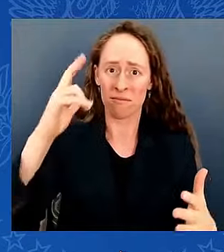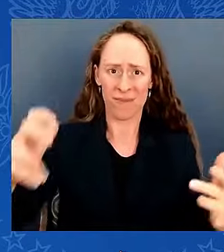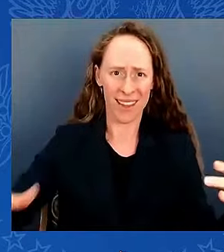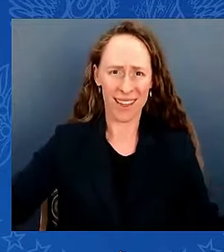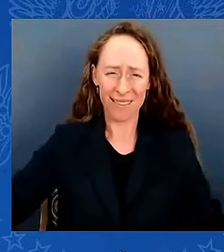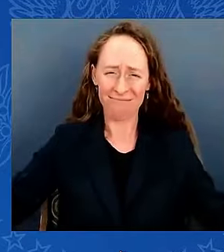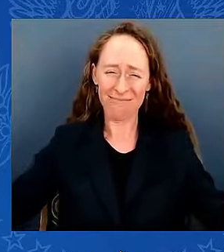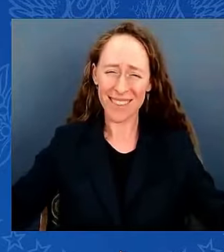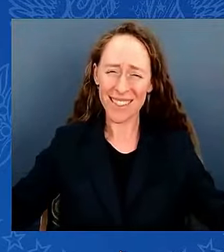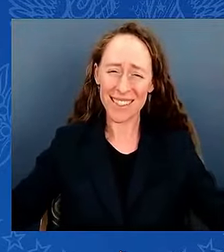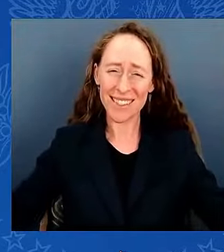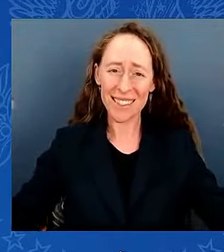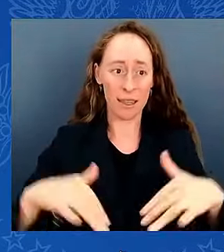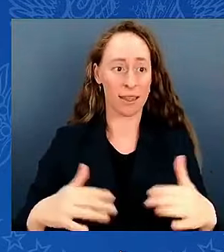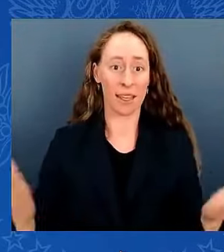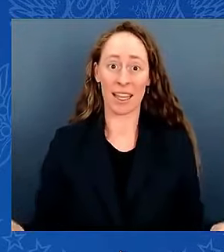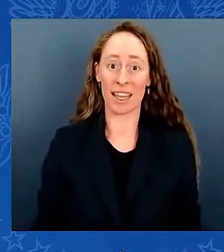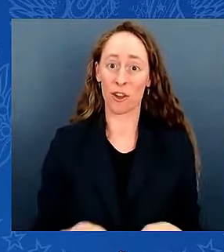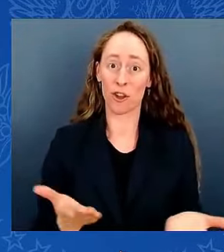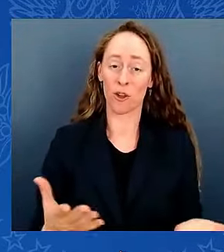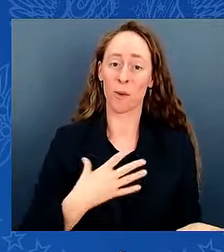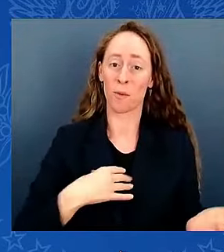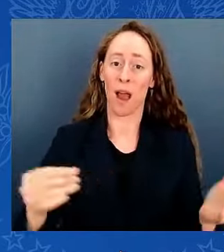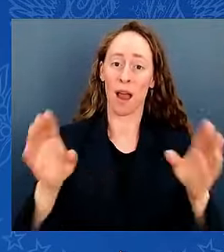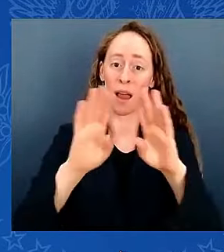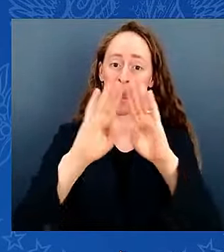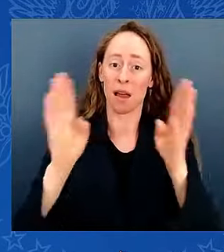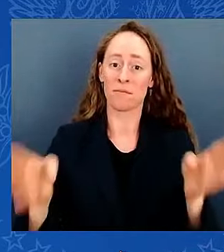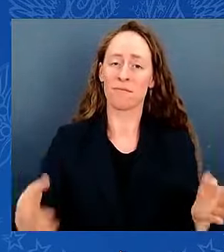exemplify black excellence.